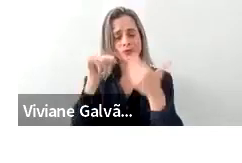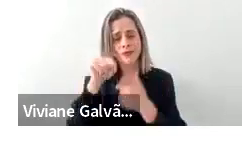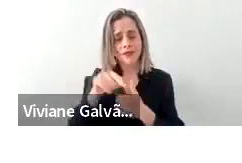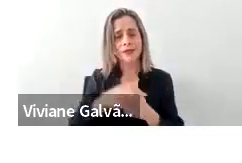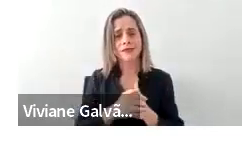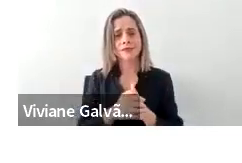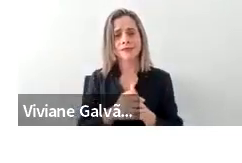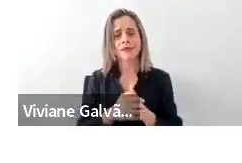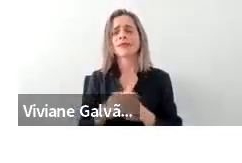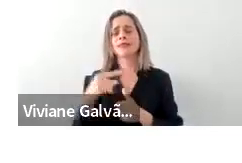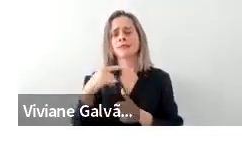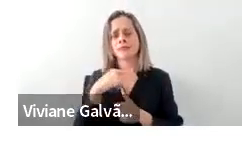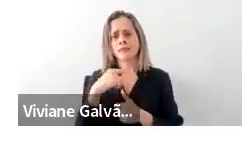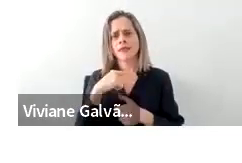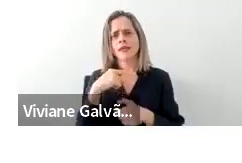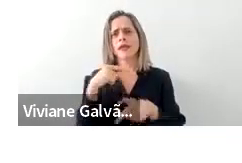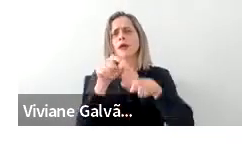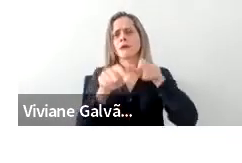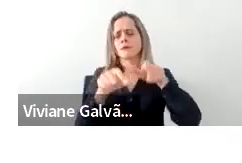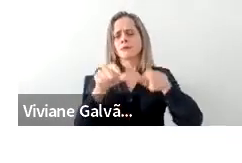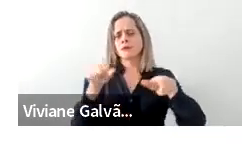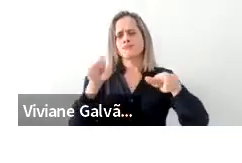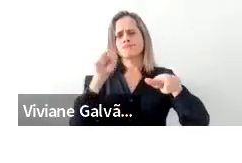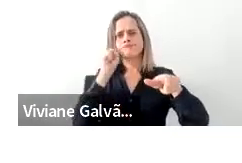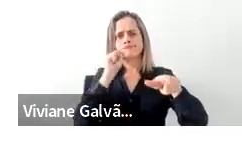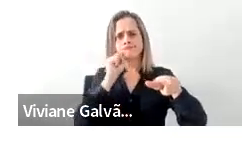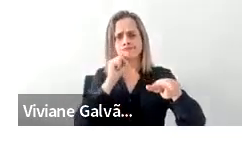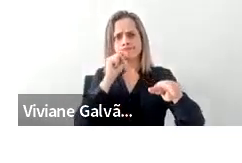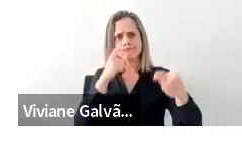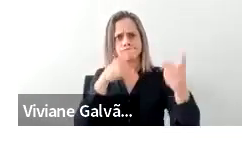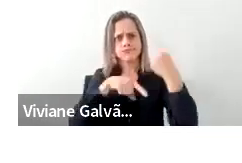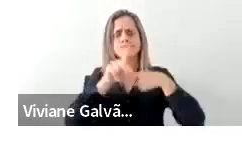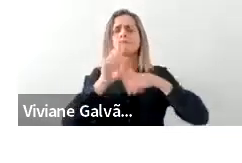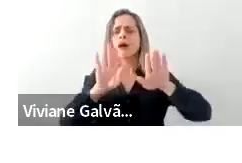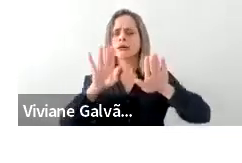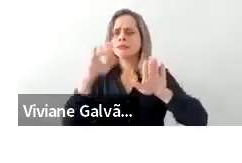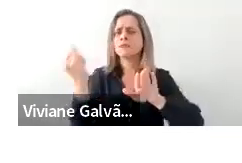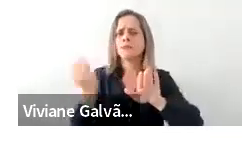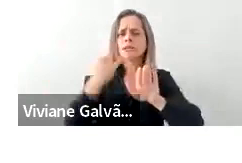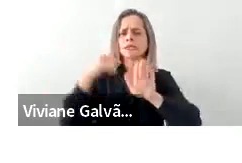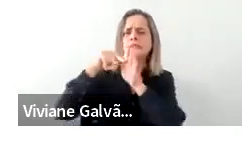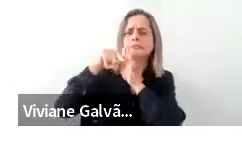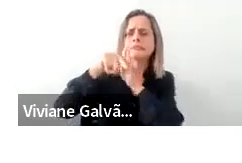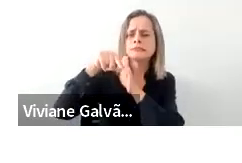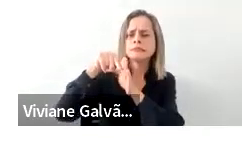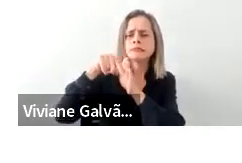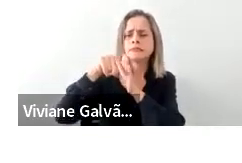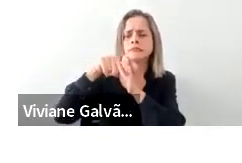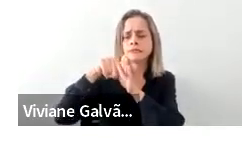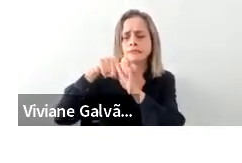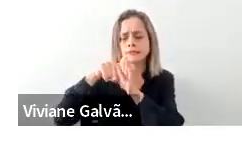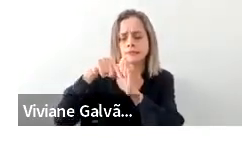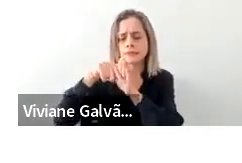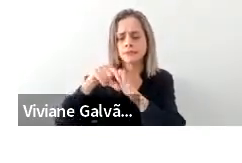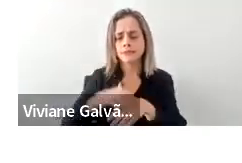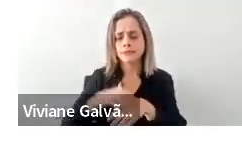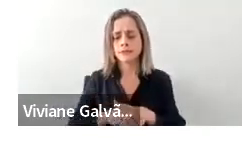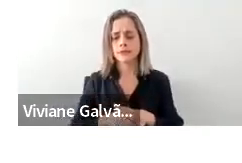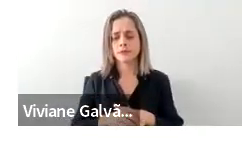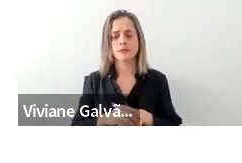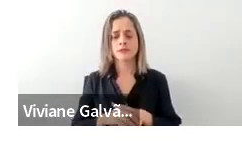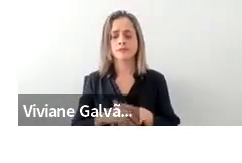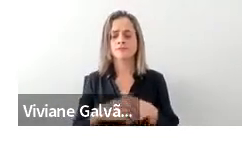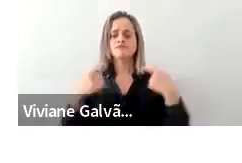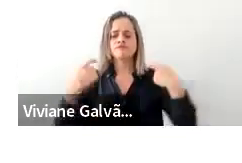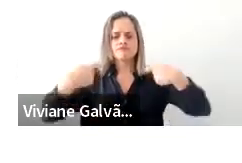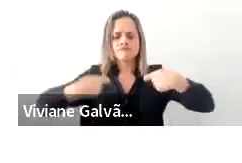but what will emerge from the joint work of the generations of both the geniuses and the simple skilled workmen of science will be psychology. With this